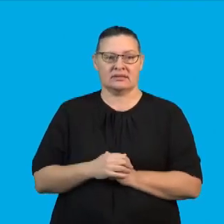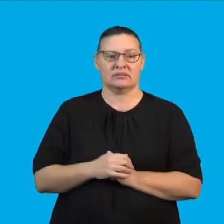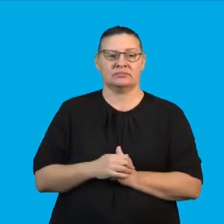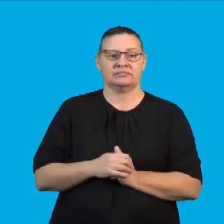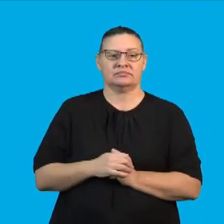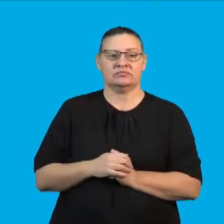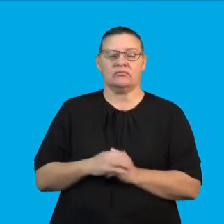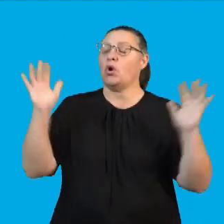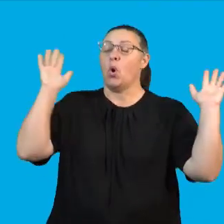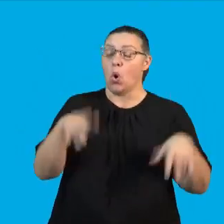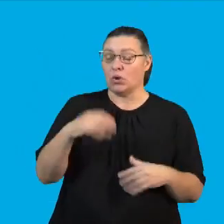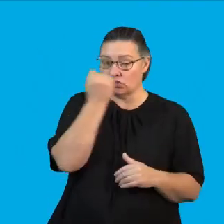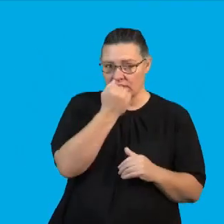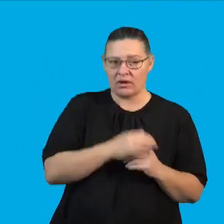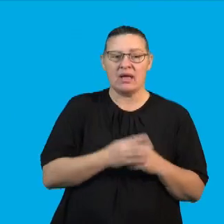2.1.3.